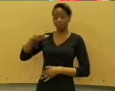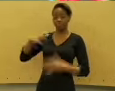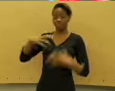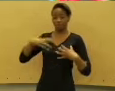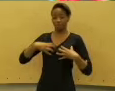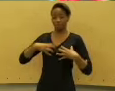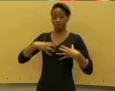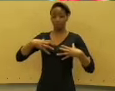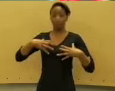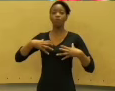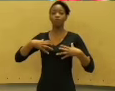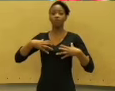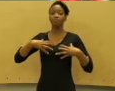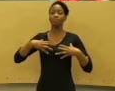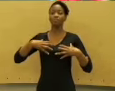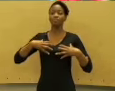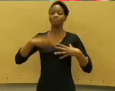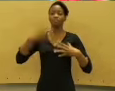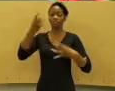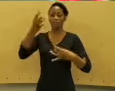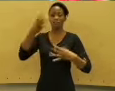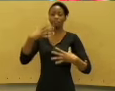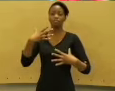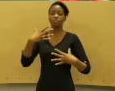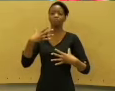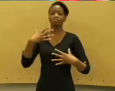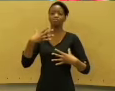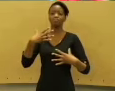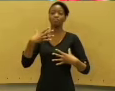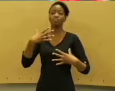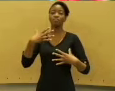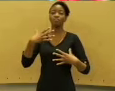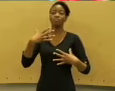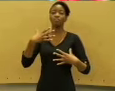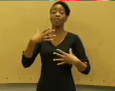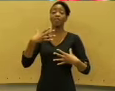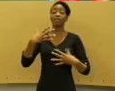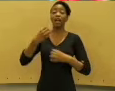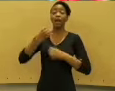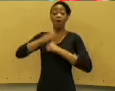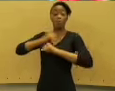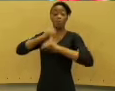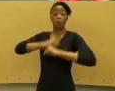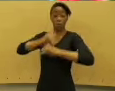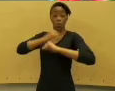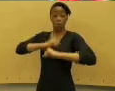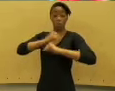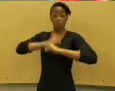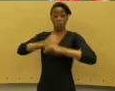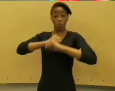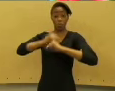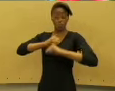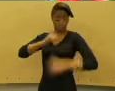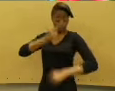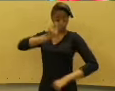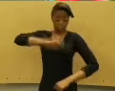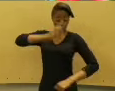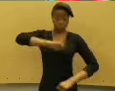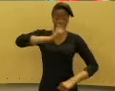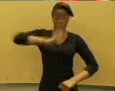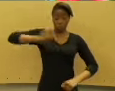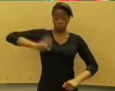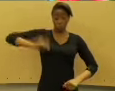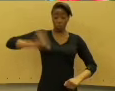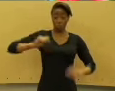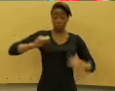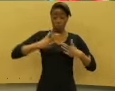So they told me, Hori, I should take Lifielo, like, and sheep my breast. It's amazing how many of us have